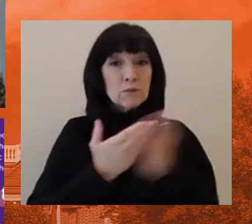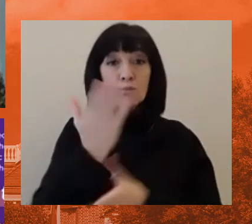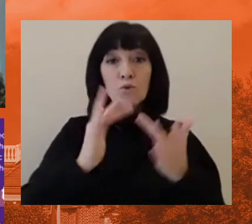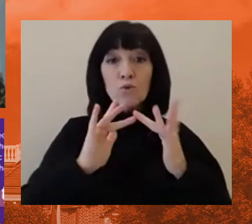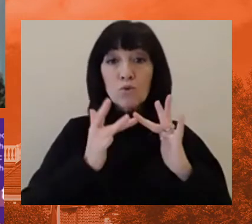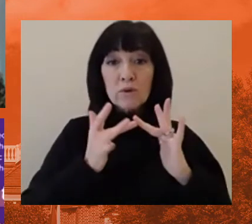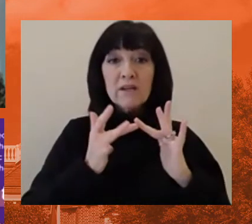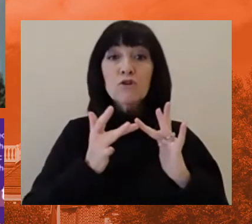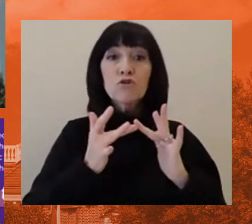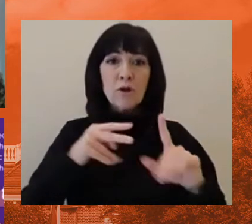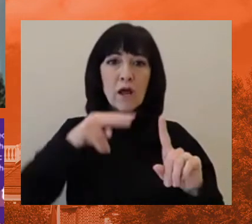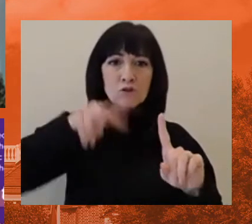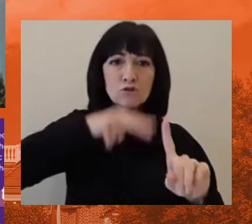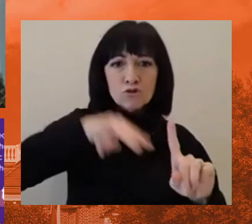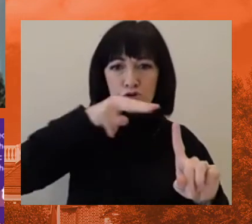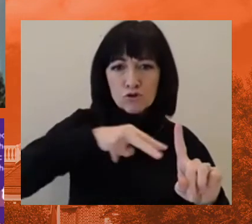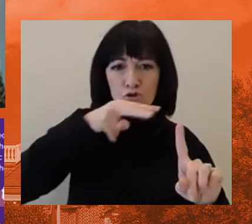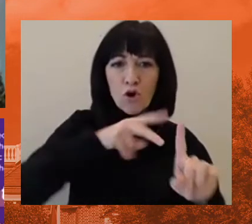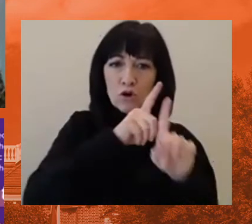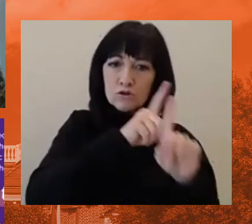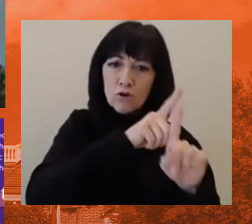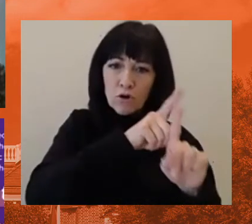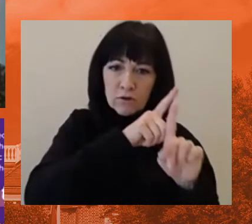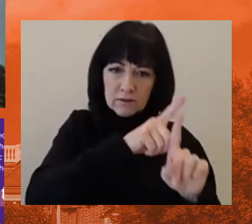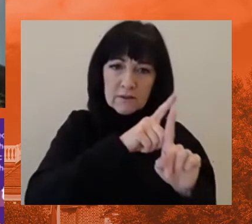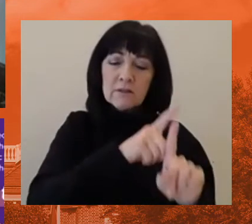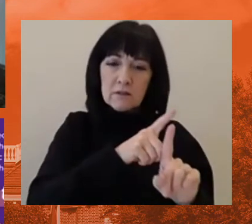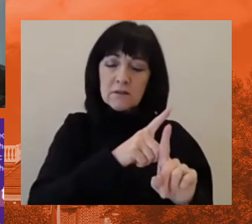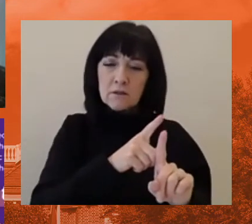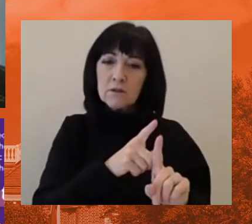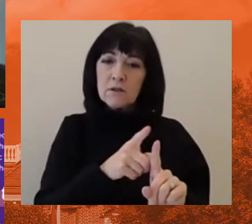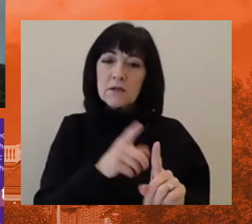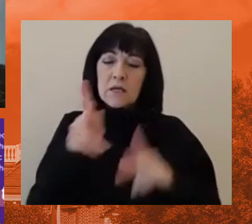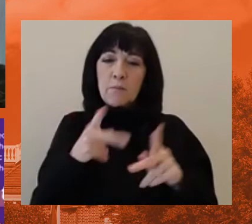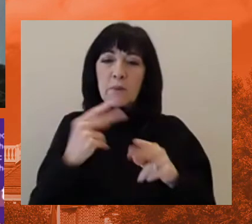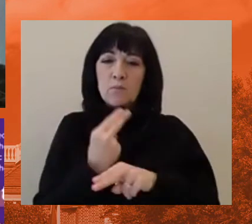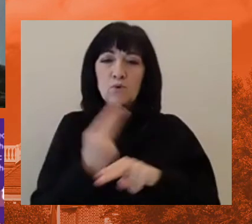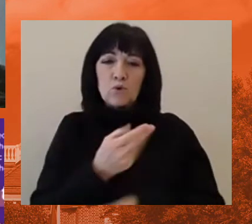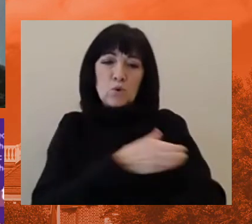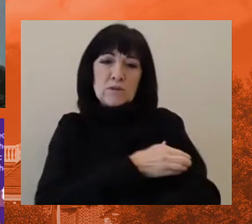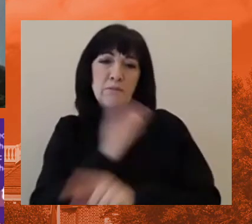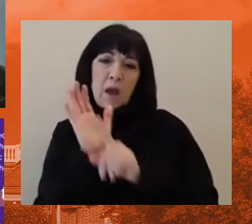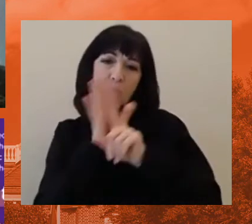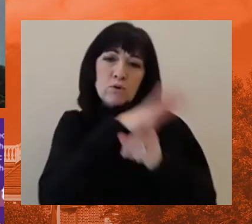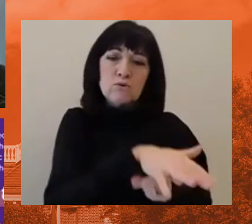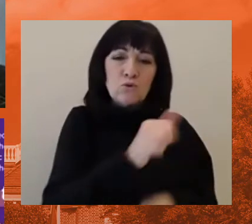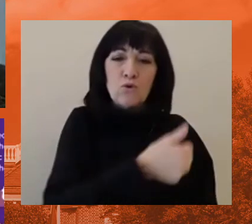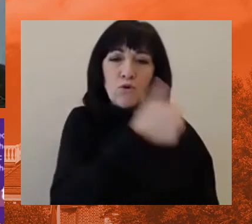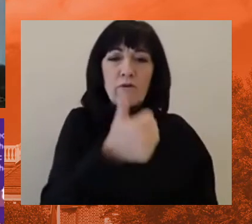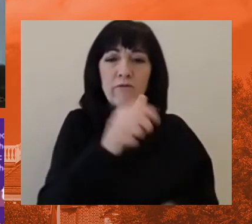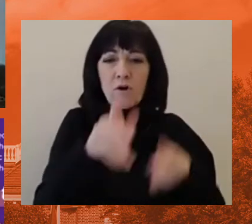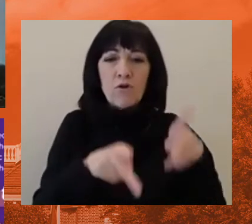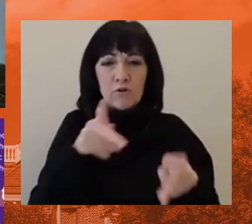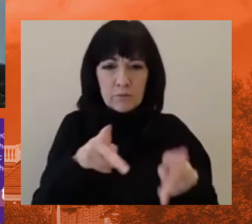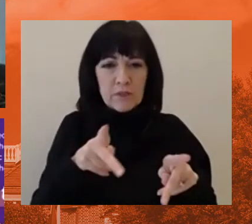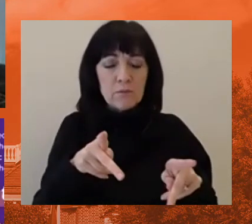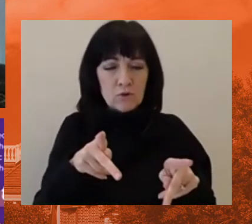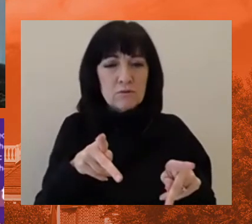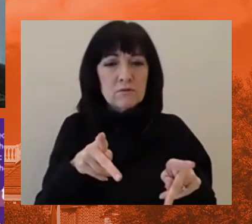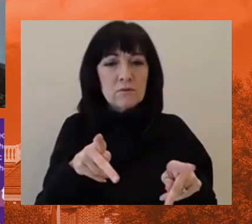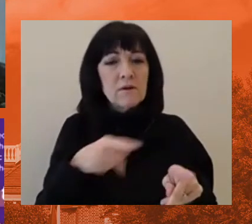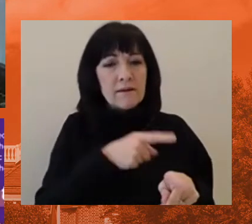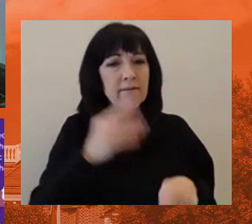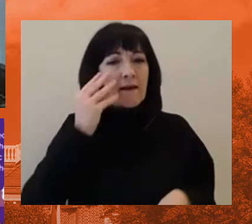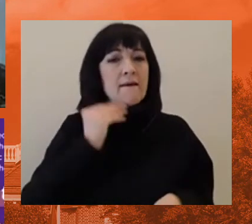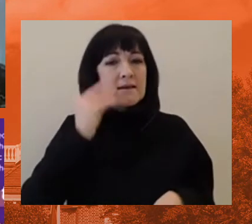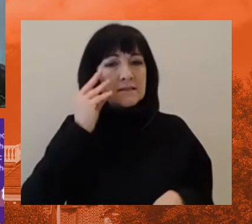used to exert power and control over a dating partner. And whereas high school students who experience physical violence in a